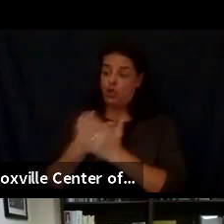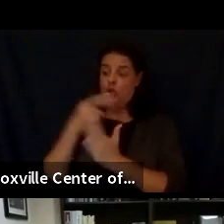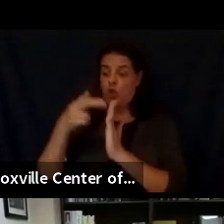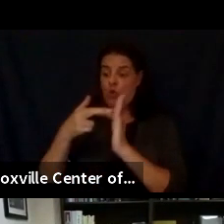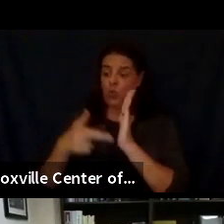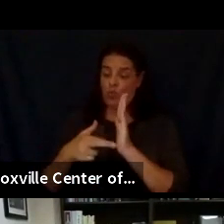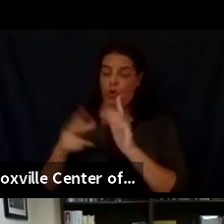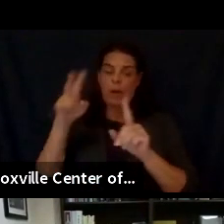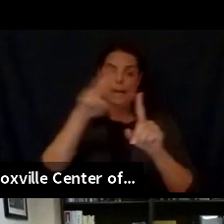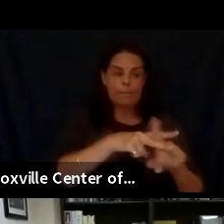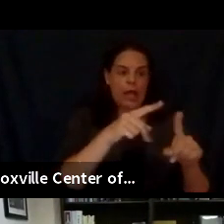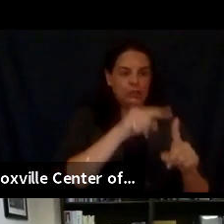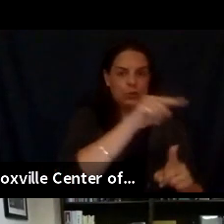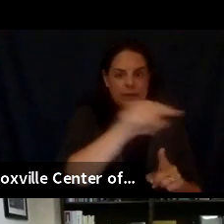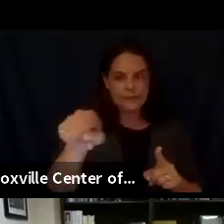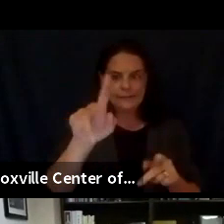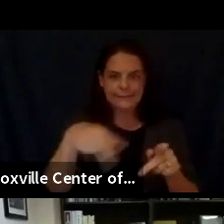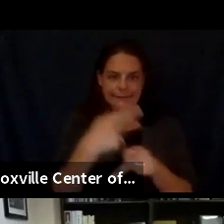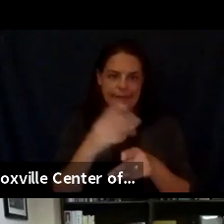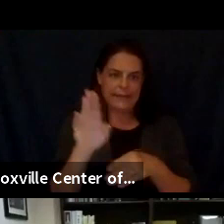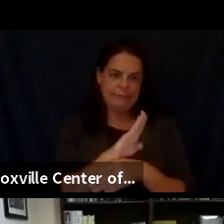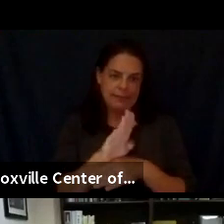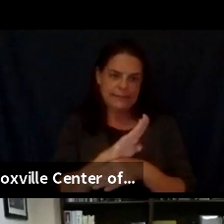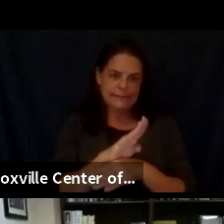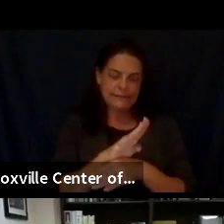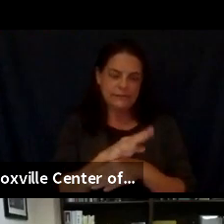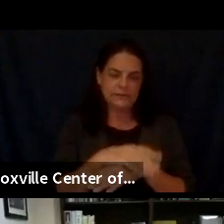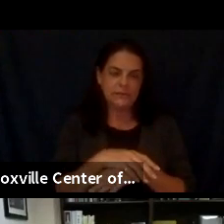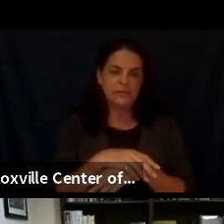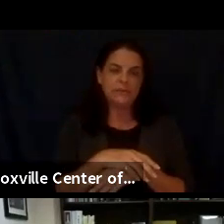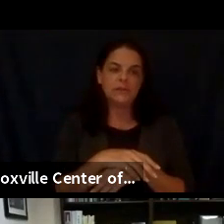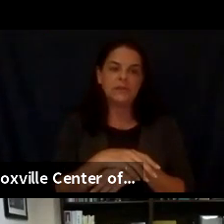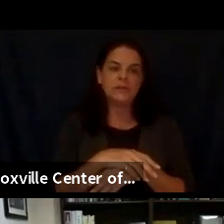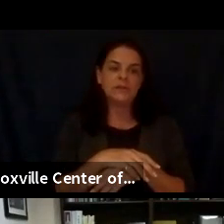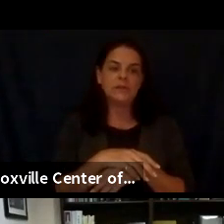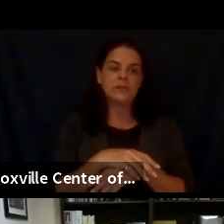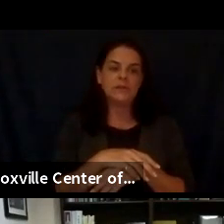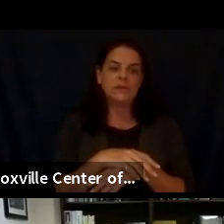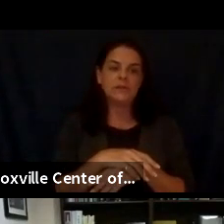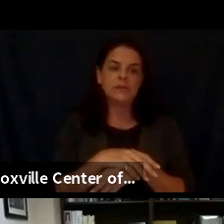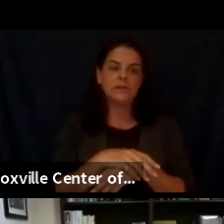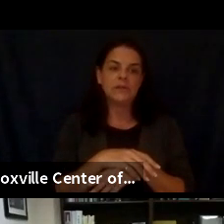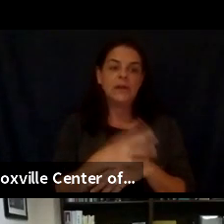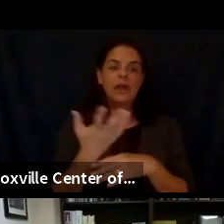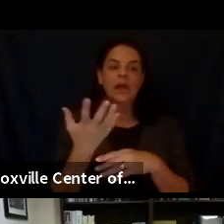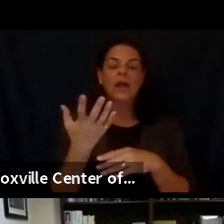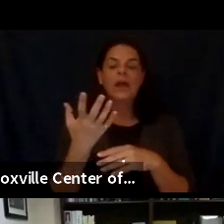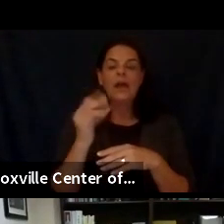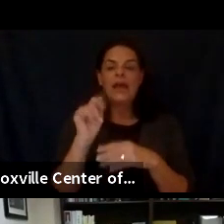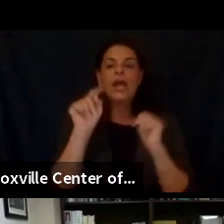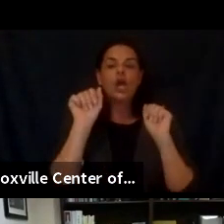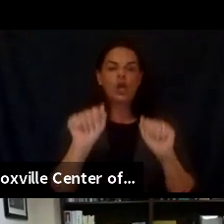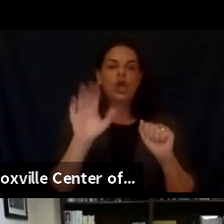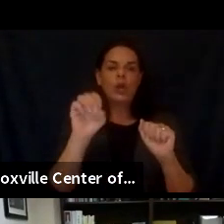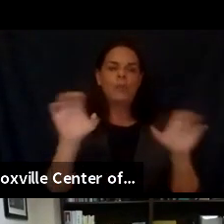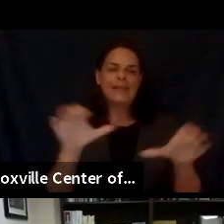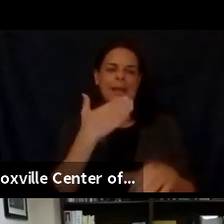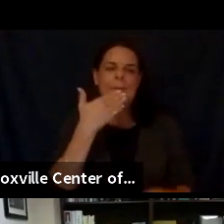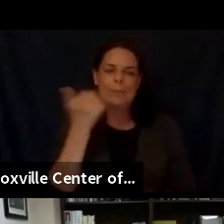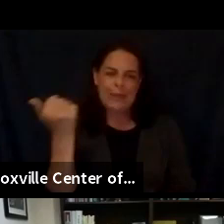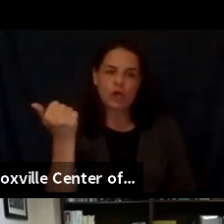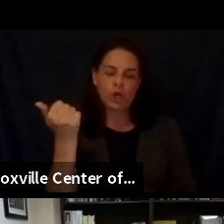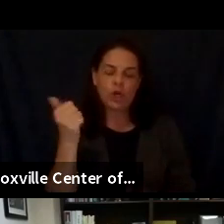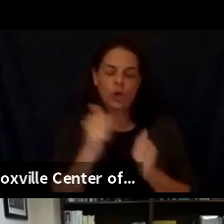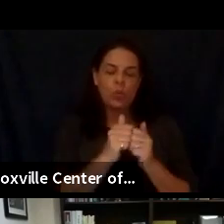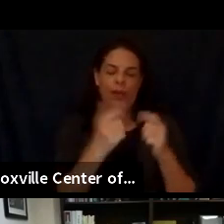is going to apply to. That it can be done, it can certainly be done better from a